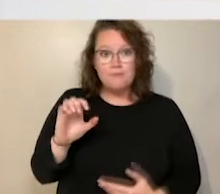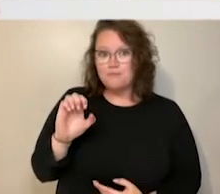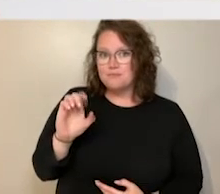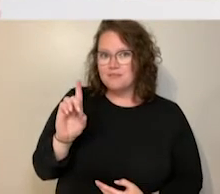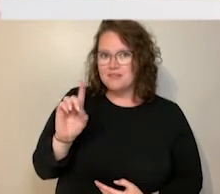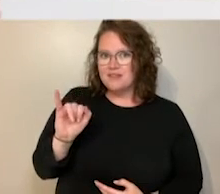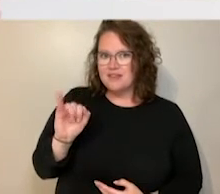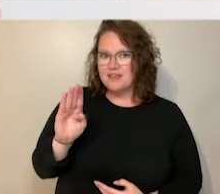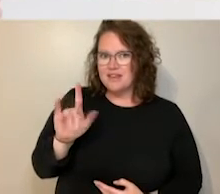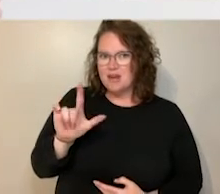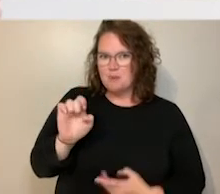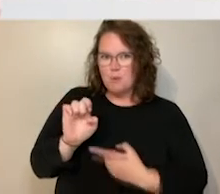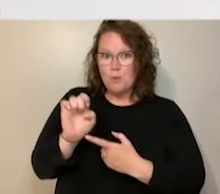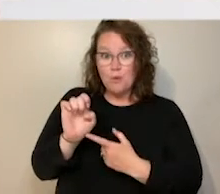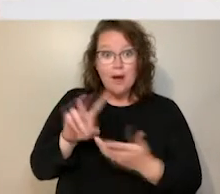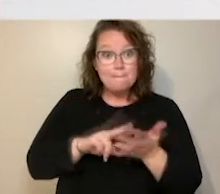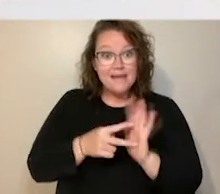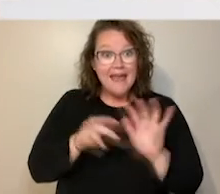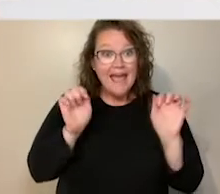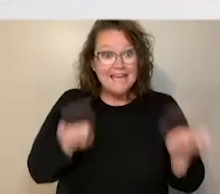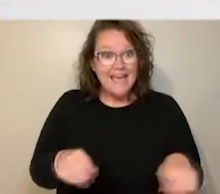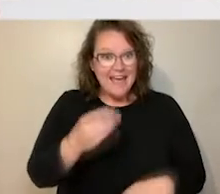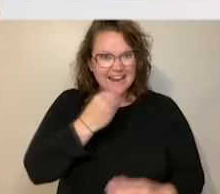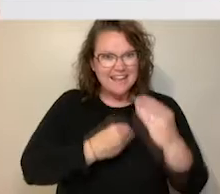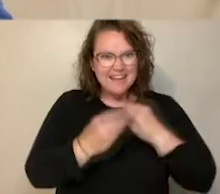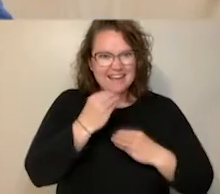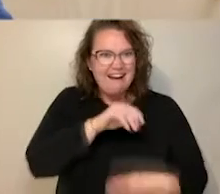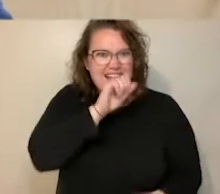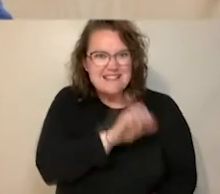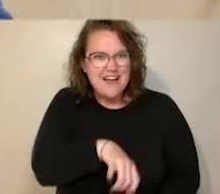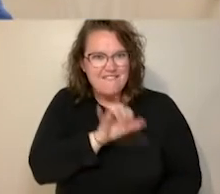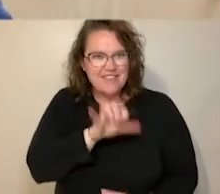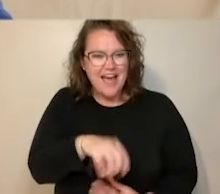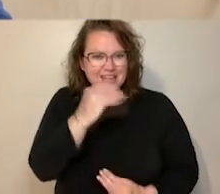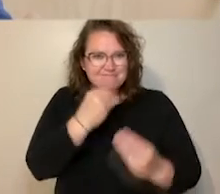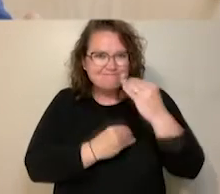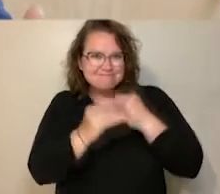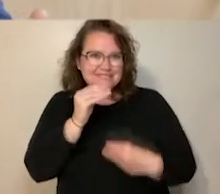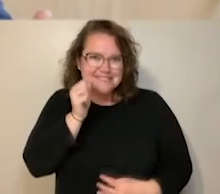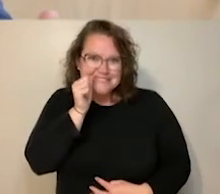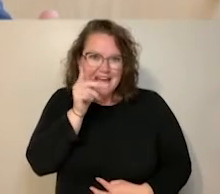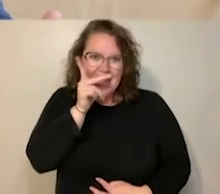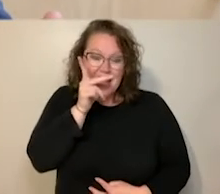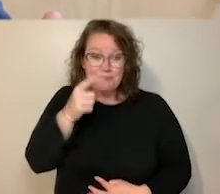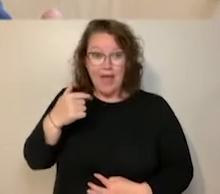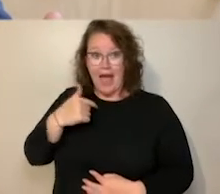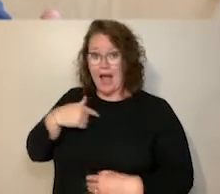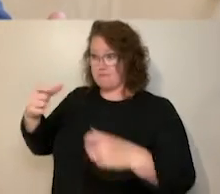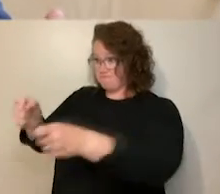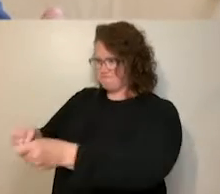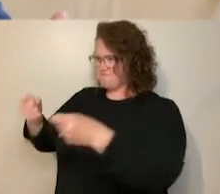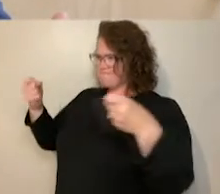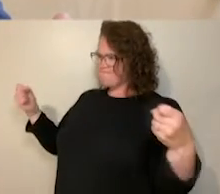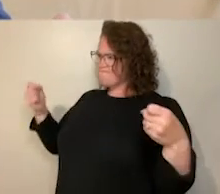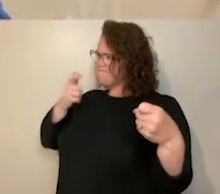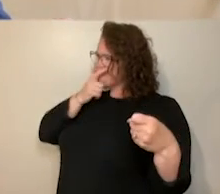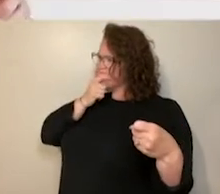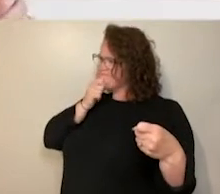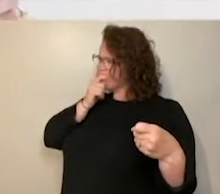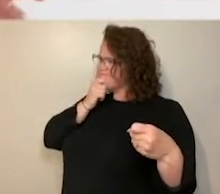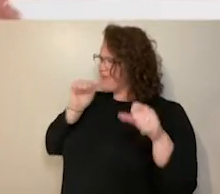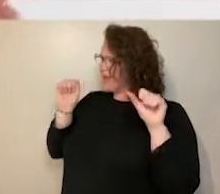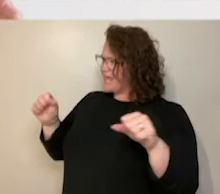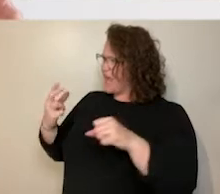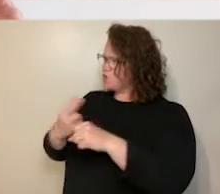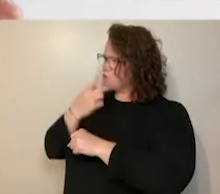love that kind of activity where I can eat it and have a snack afterwards. I went in my pantry and thought, what do I have here that I could make a spider out of?